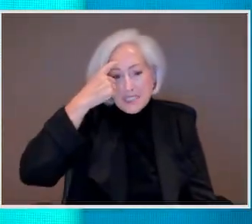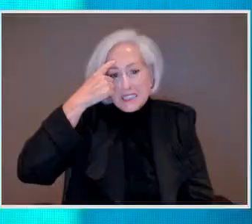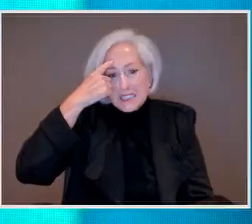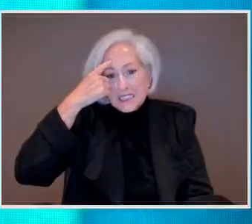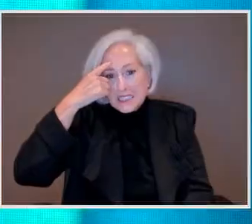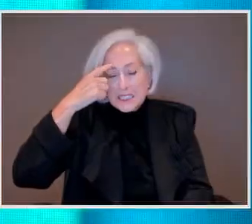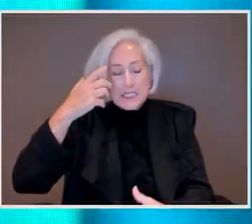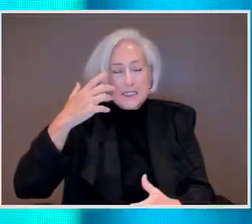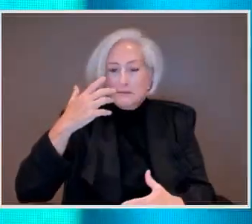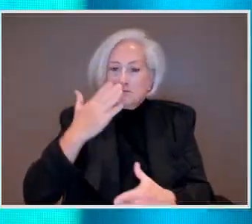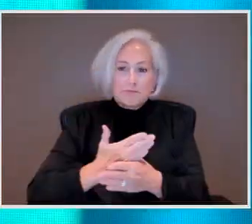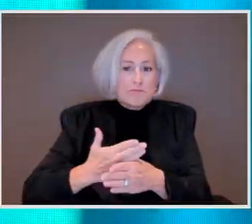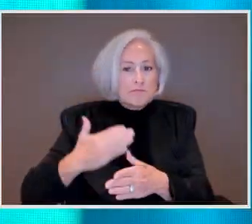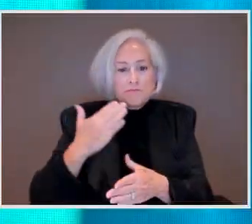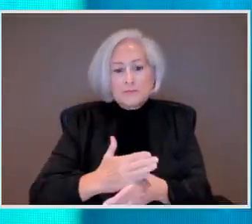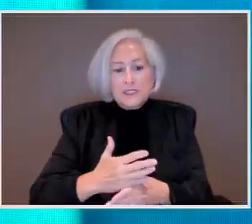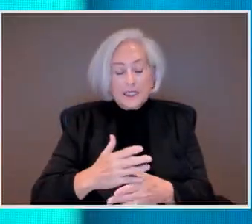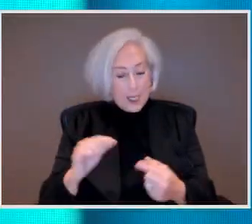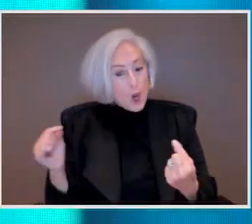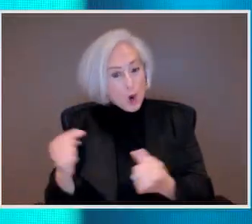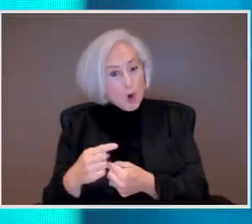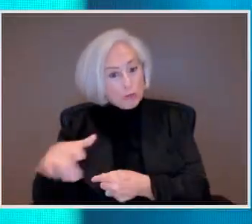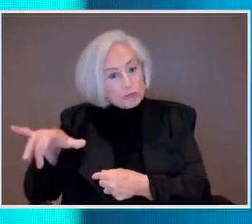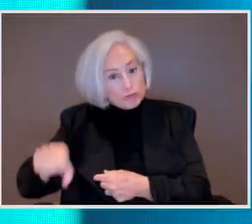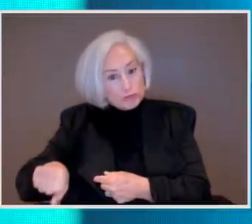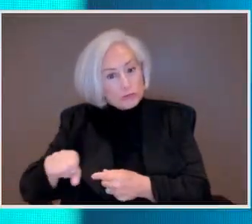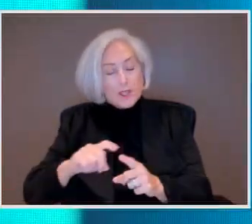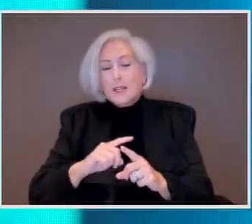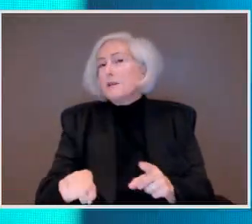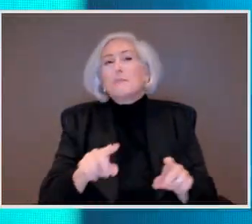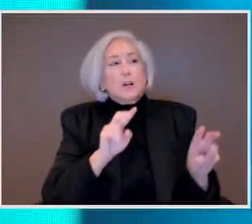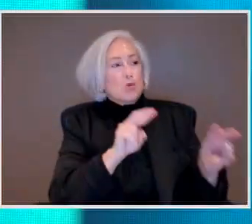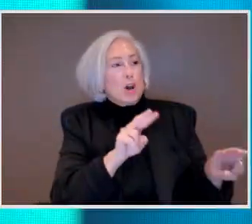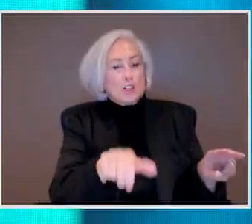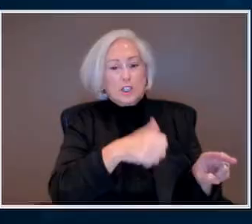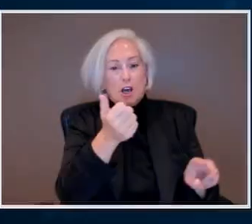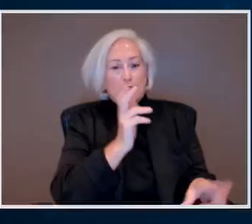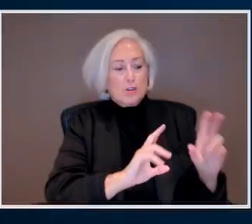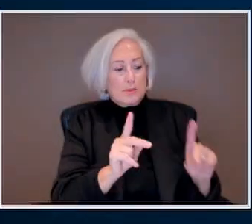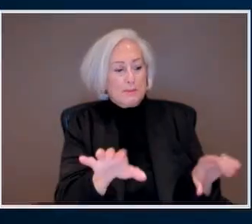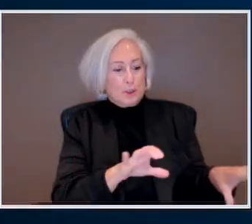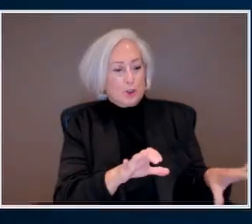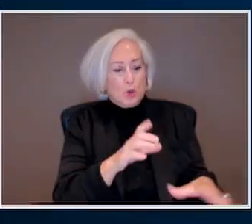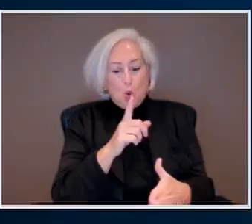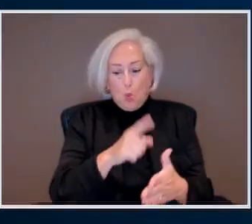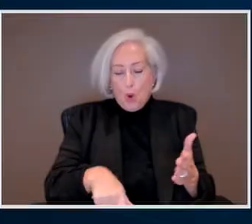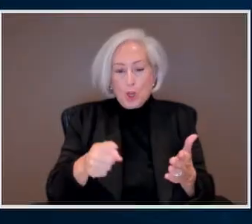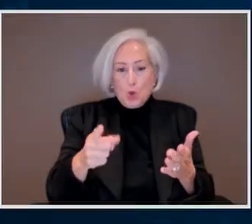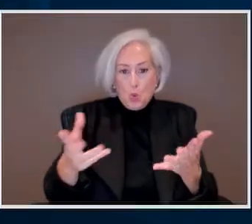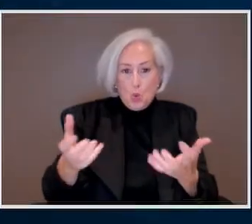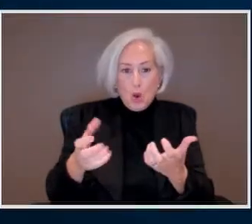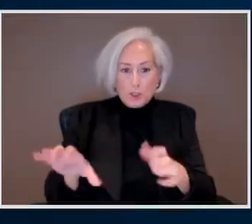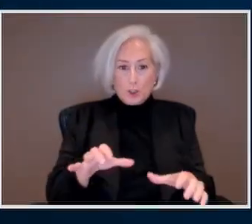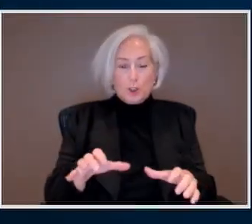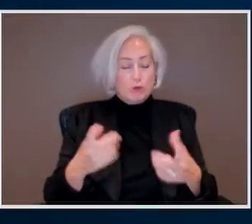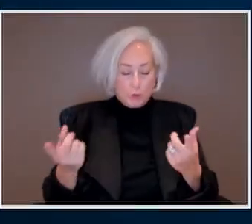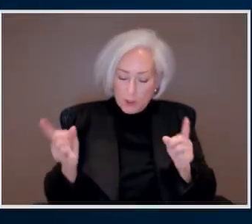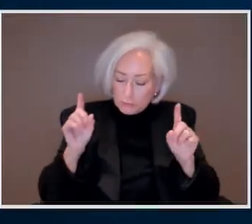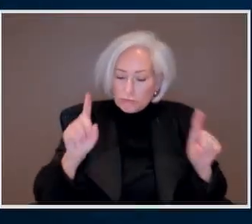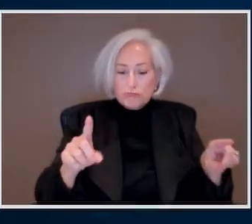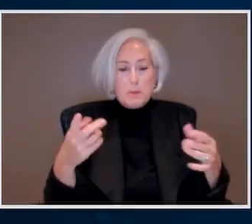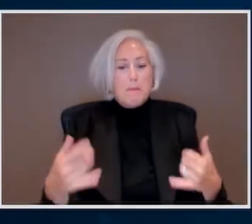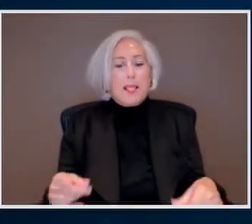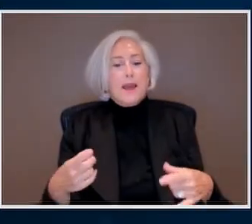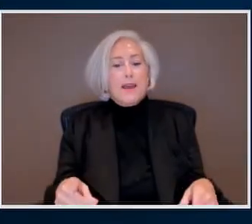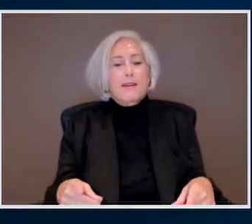but there's nothing worse than watching other people do what the only thing that you want to do right now is just go play. And the only thing